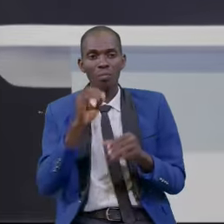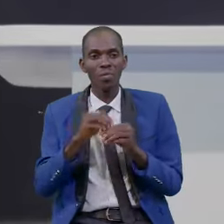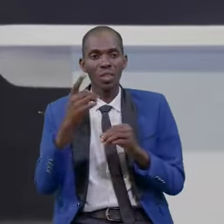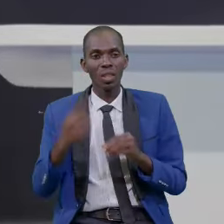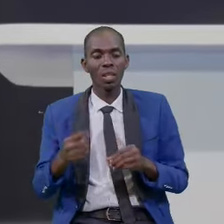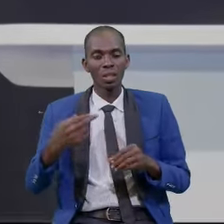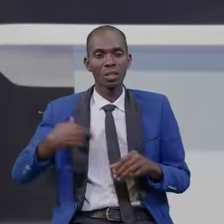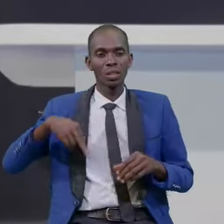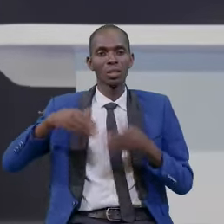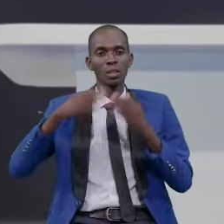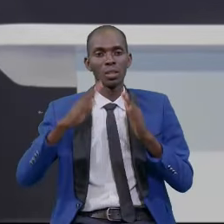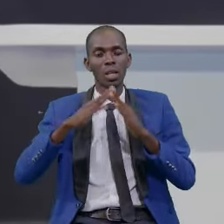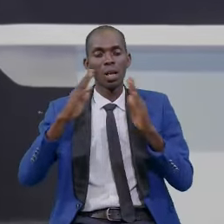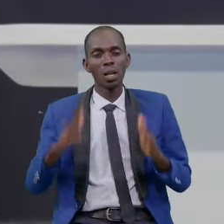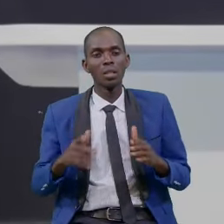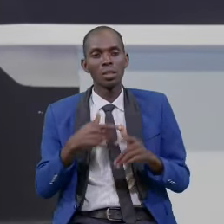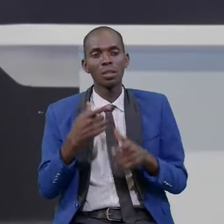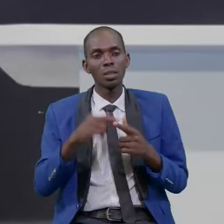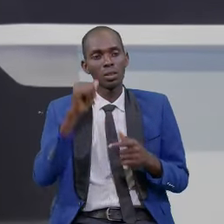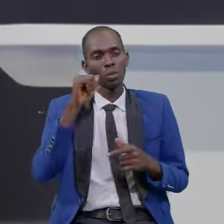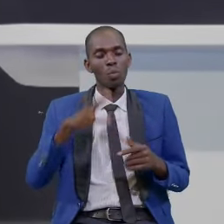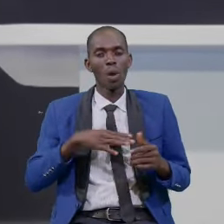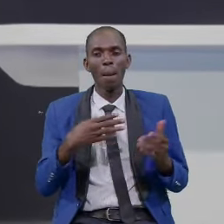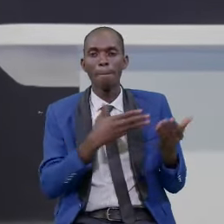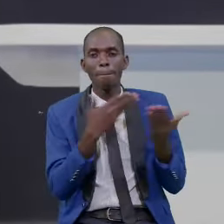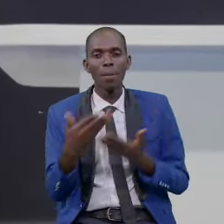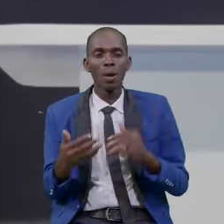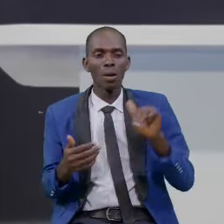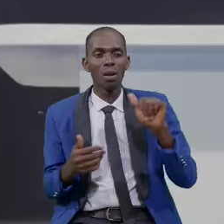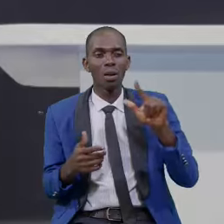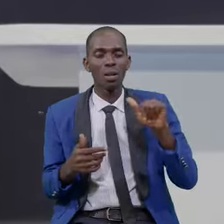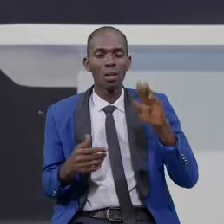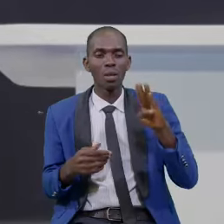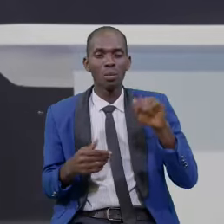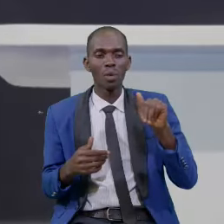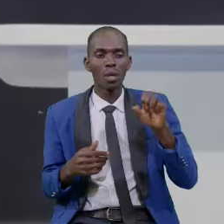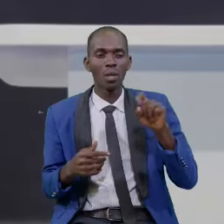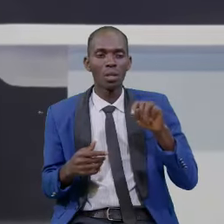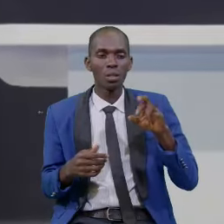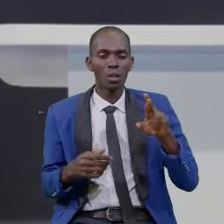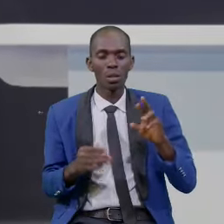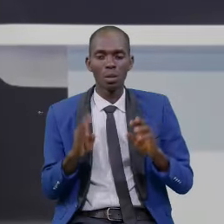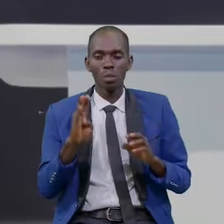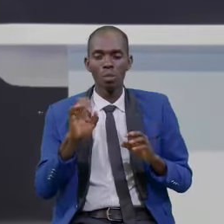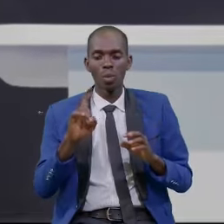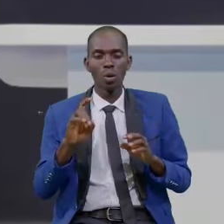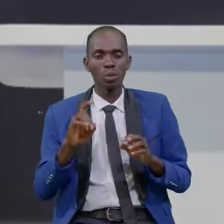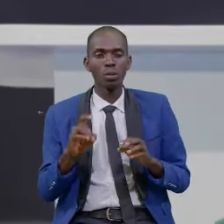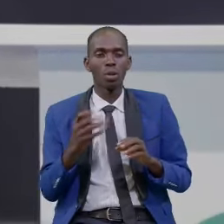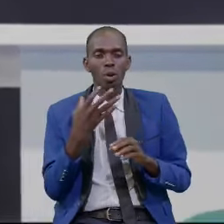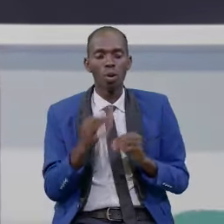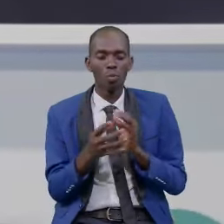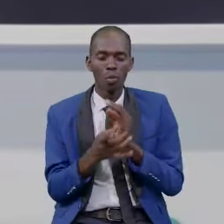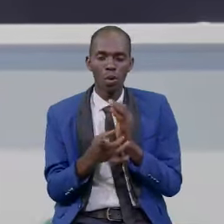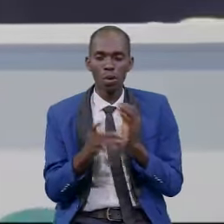an alabaster box of ointment. Look at verse 38.